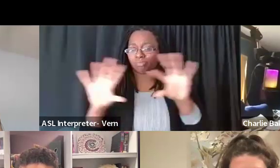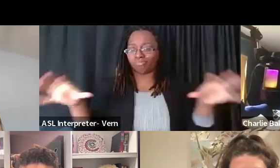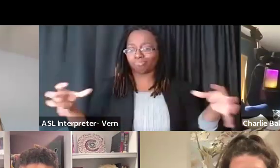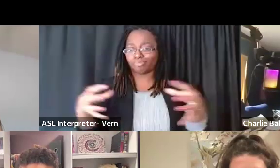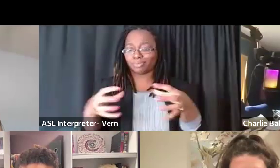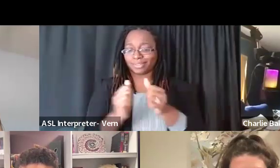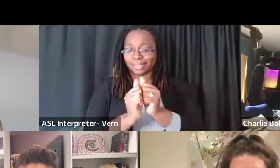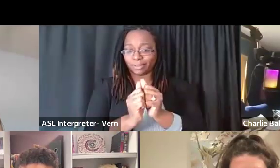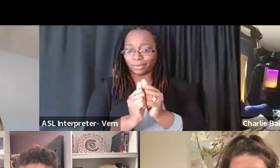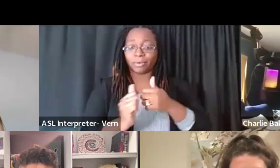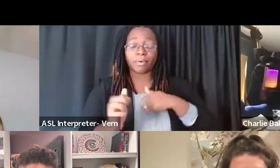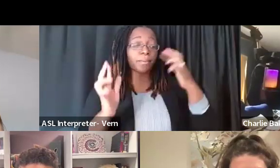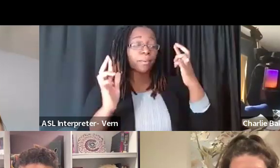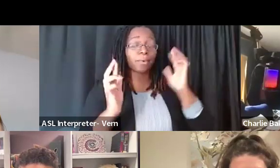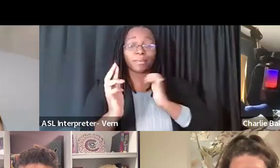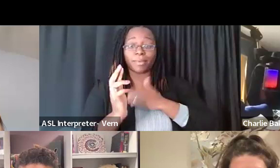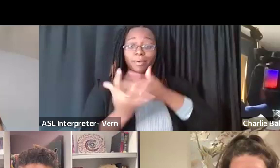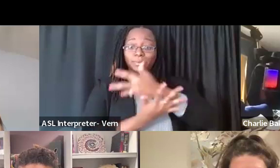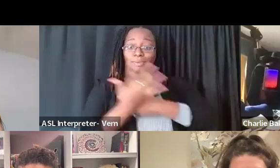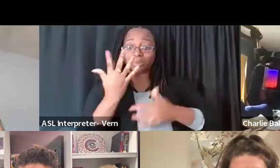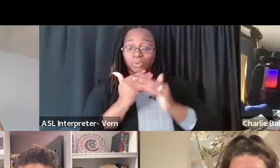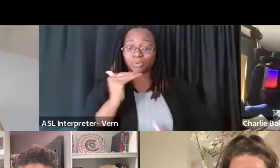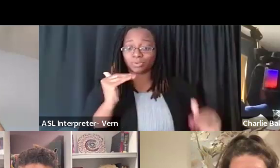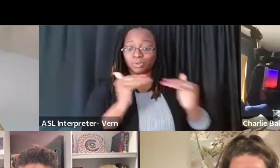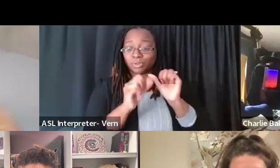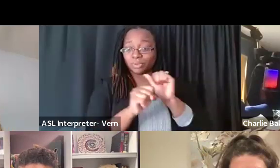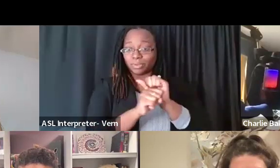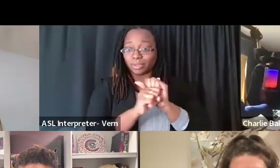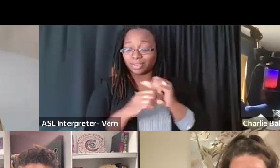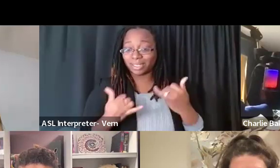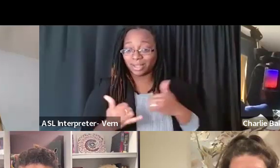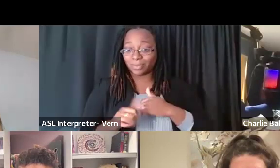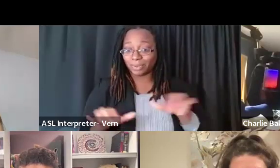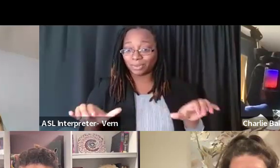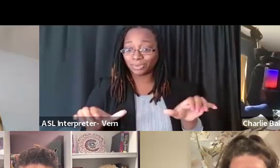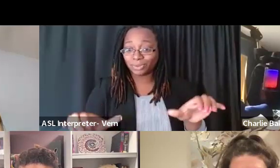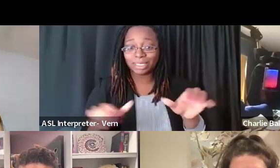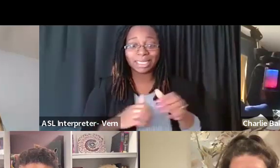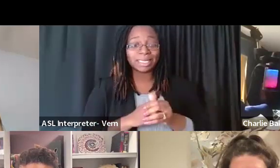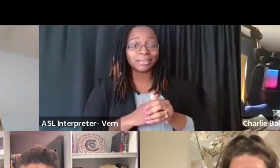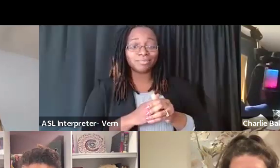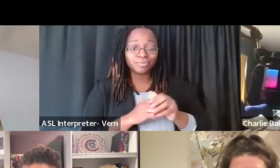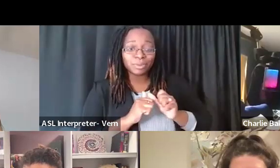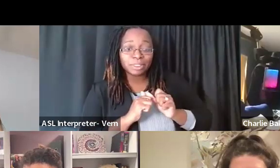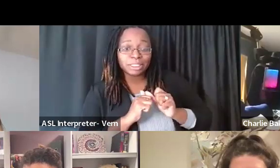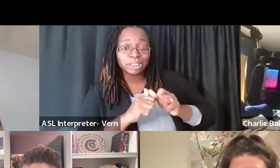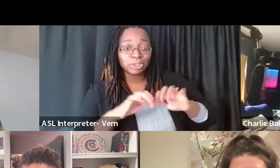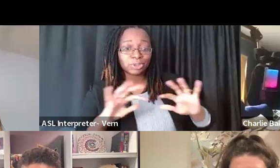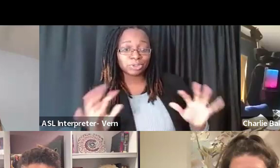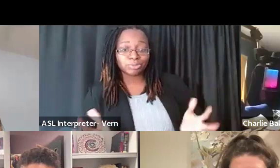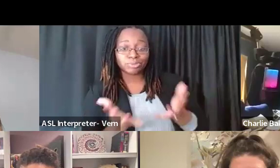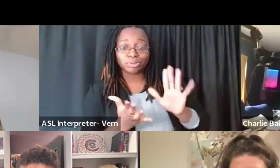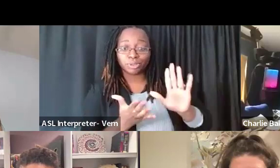social justice work that we are doing here today, and that of course you all are doing in your communities this morning,